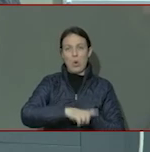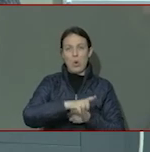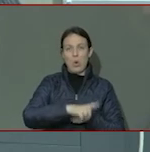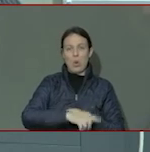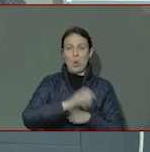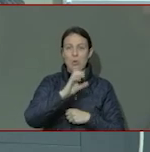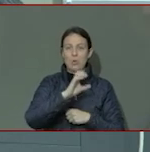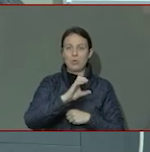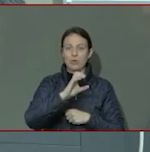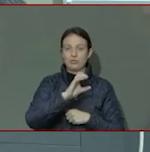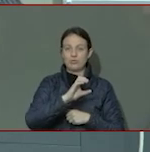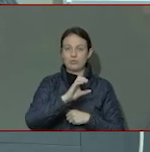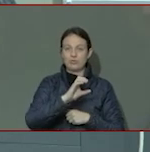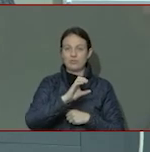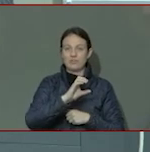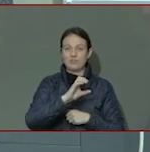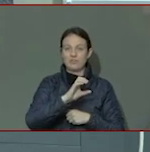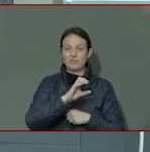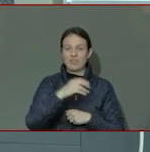of